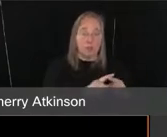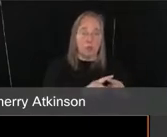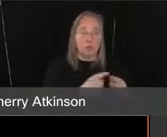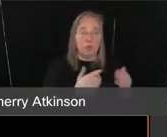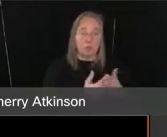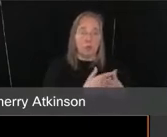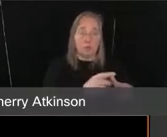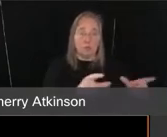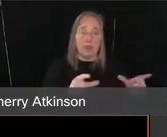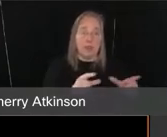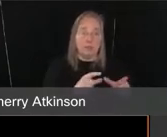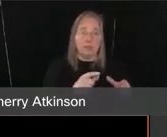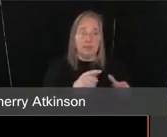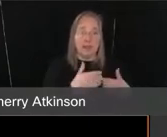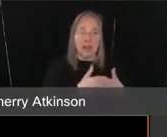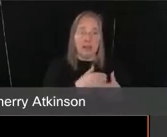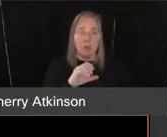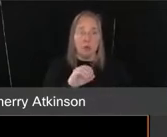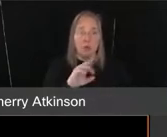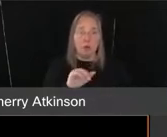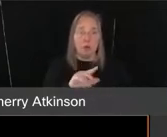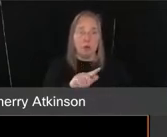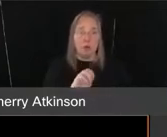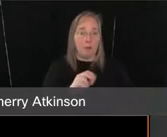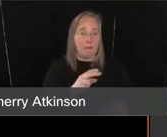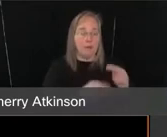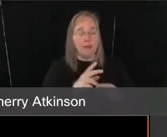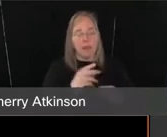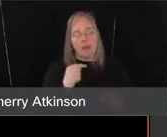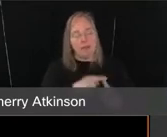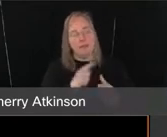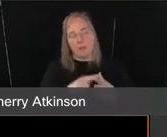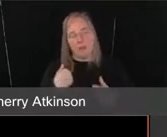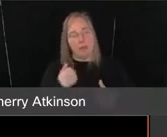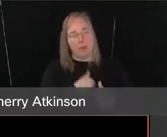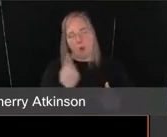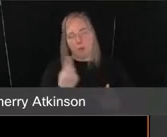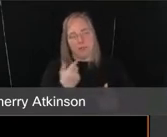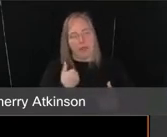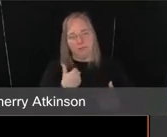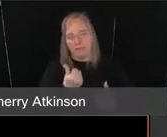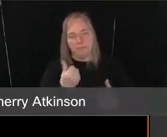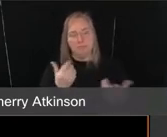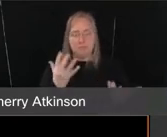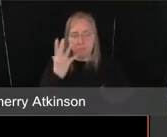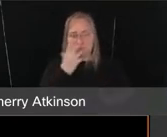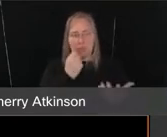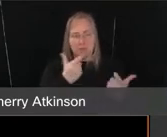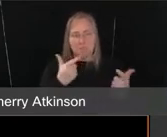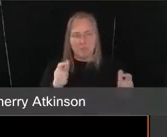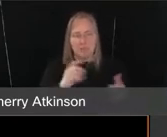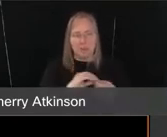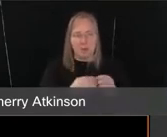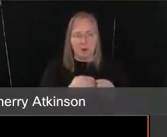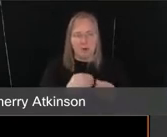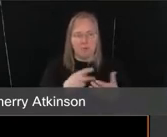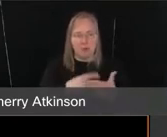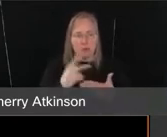Building. And then we always have a fair number of projects that we're working with recreation parks on.